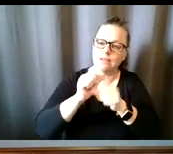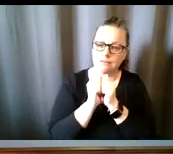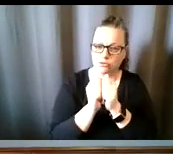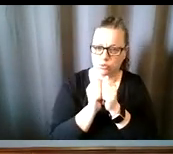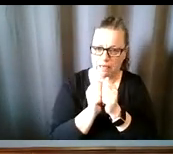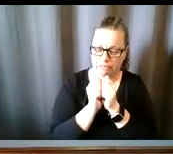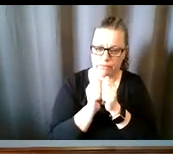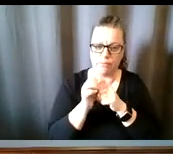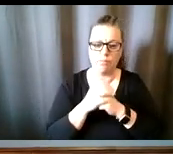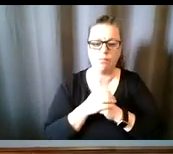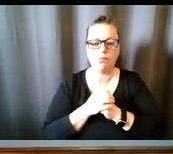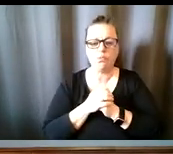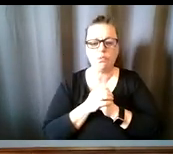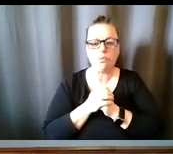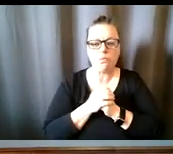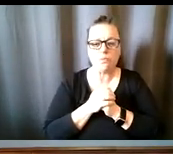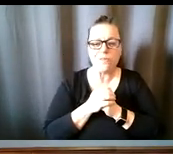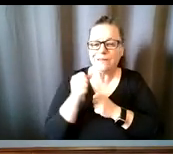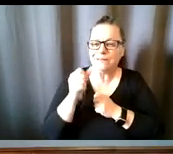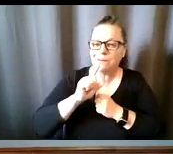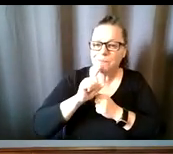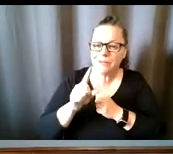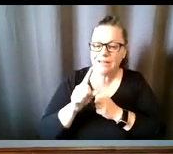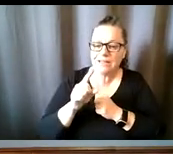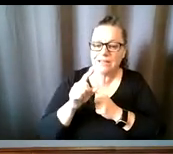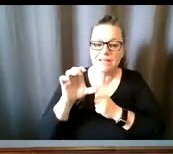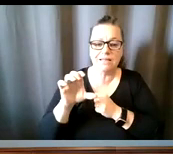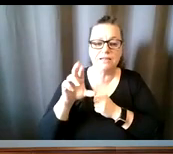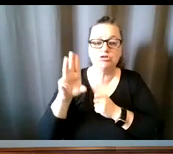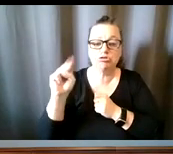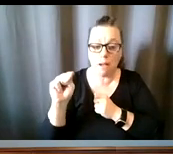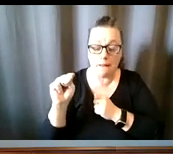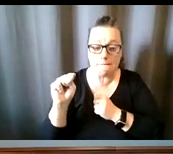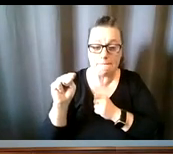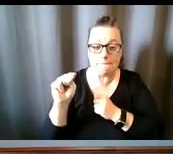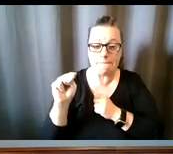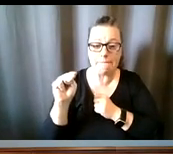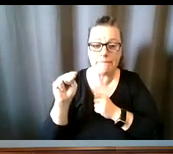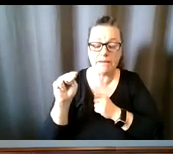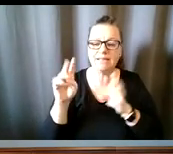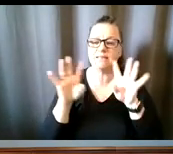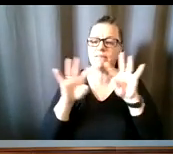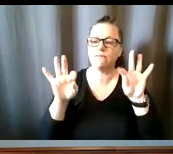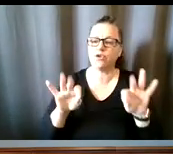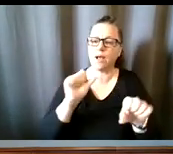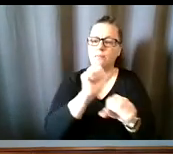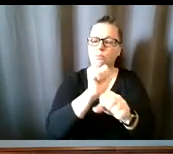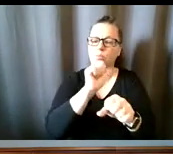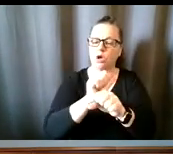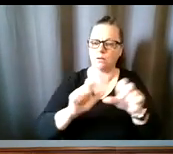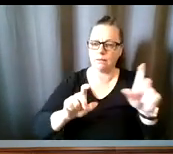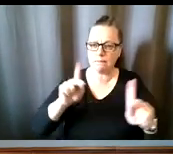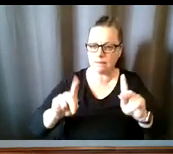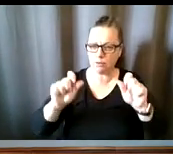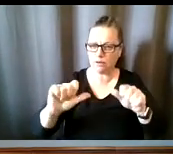And so really Scrum is the the framework within which people can